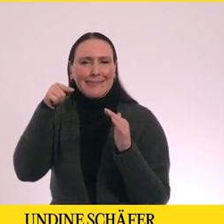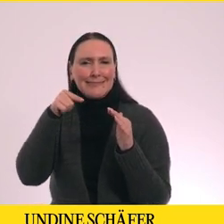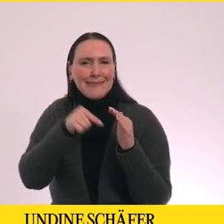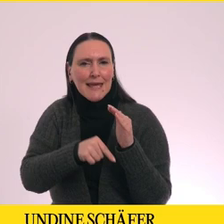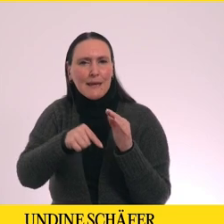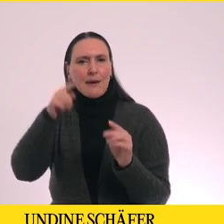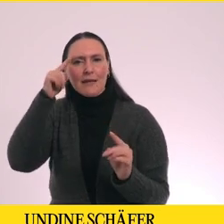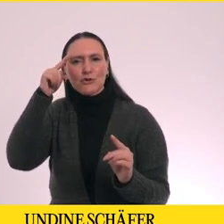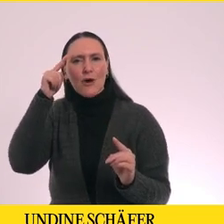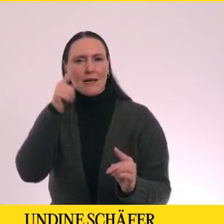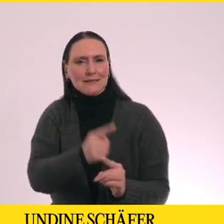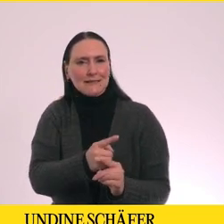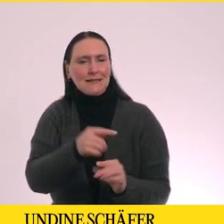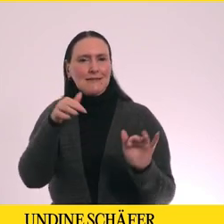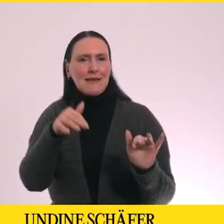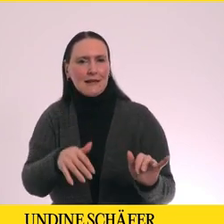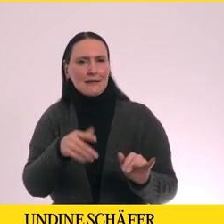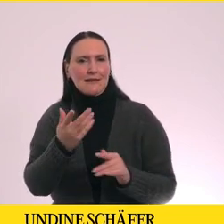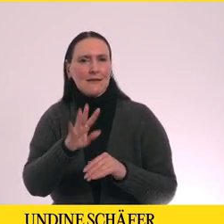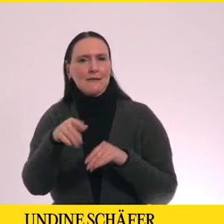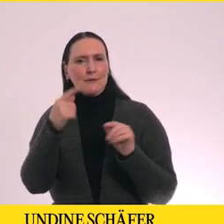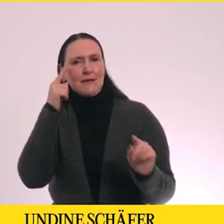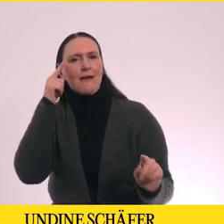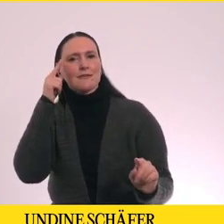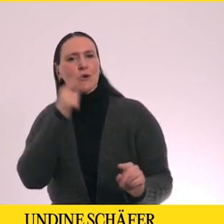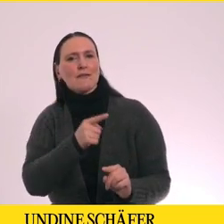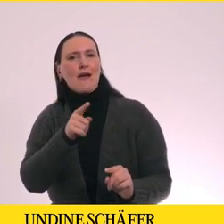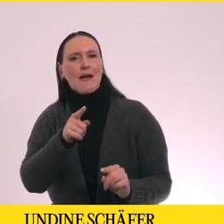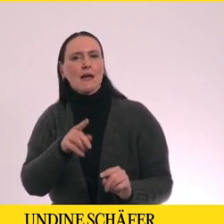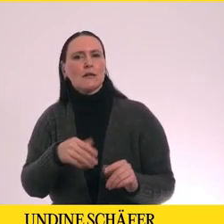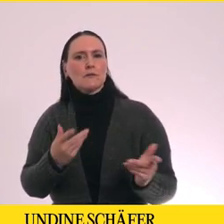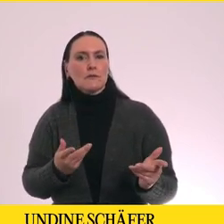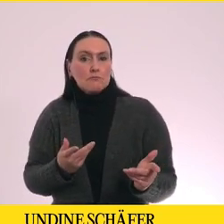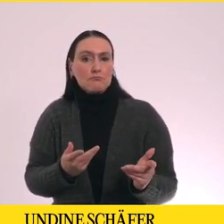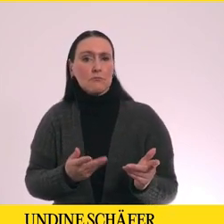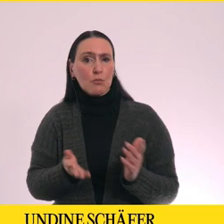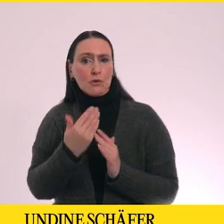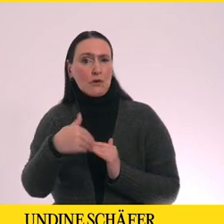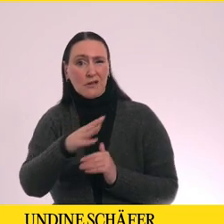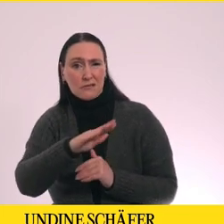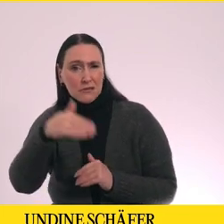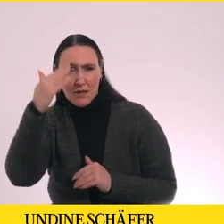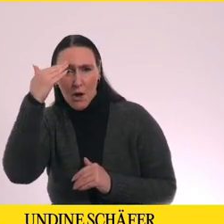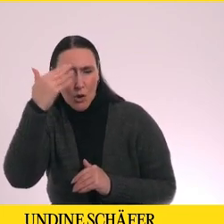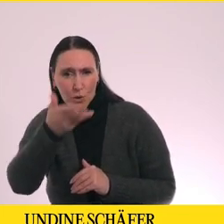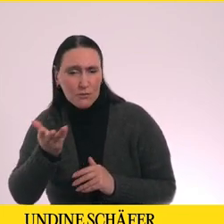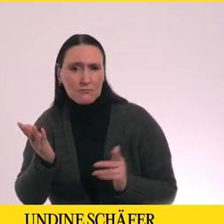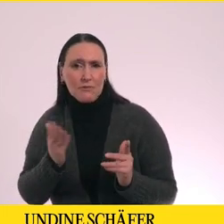you're working, where you're having to work with uncertainty and the unknown, really important as well.